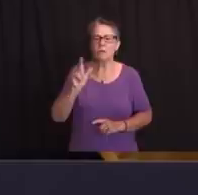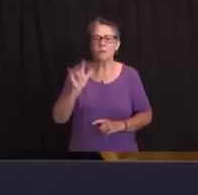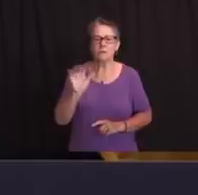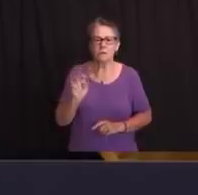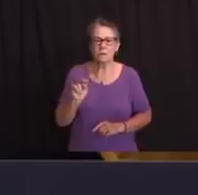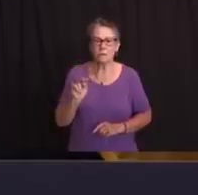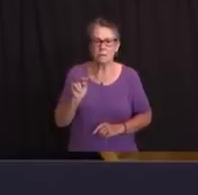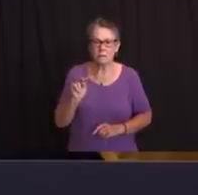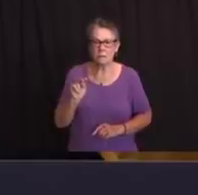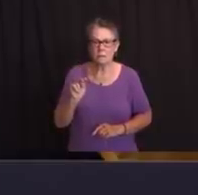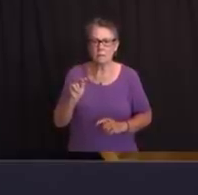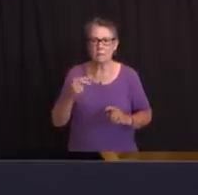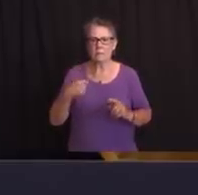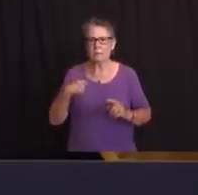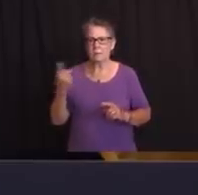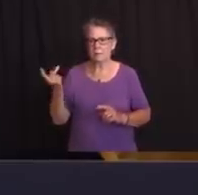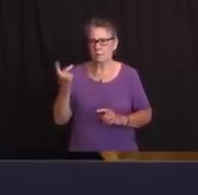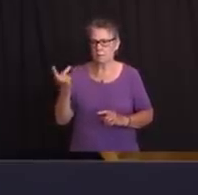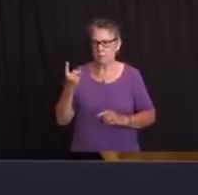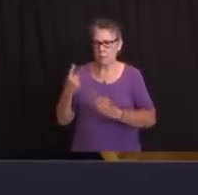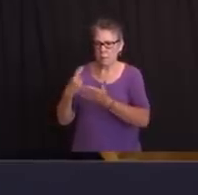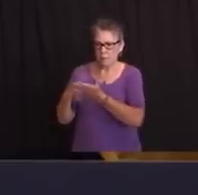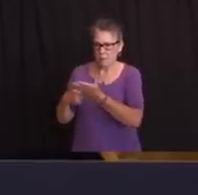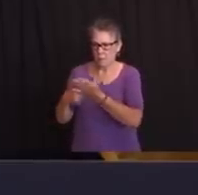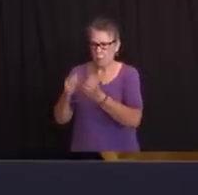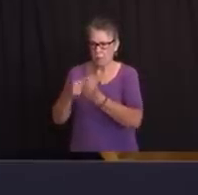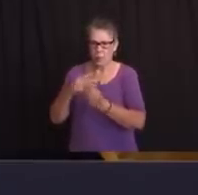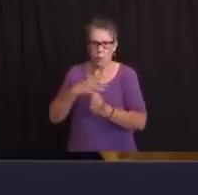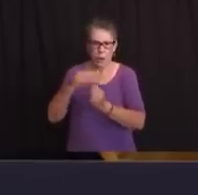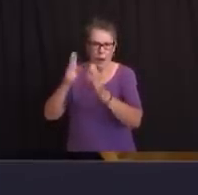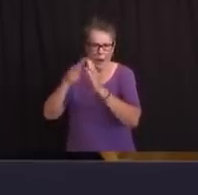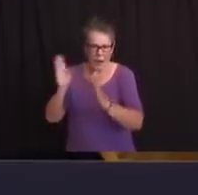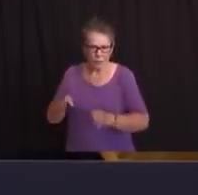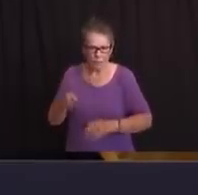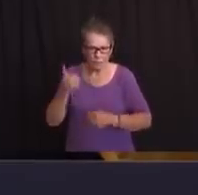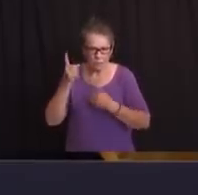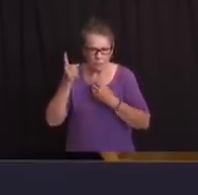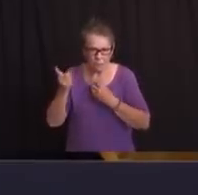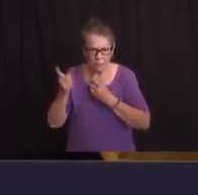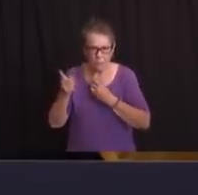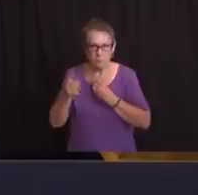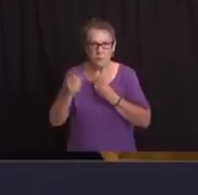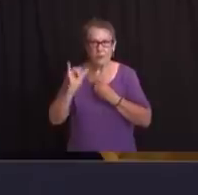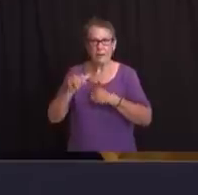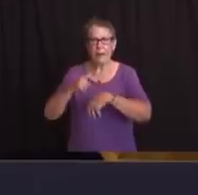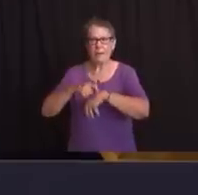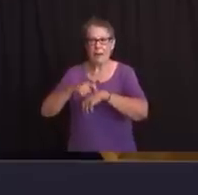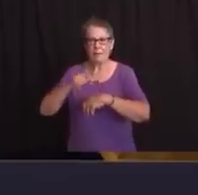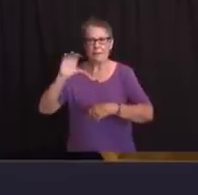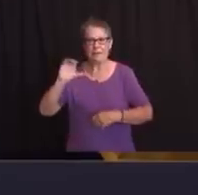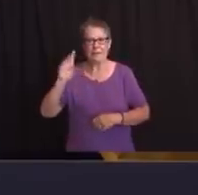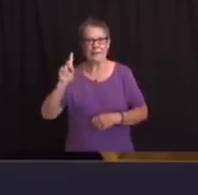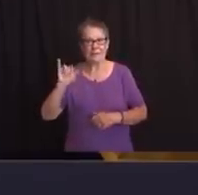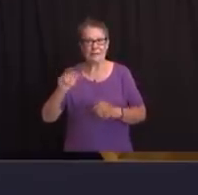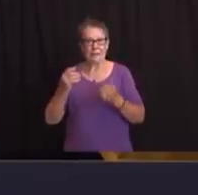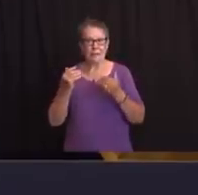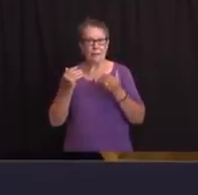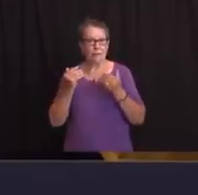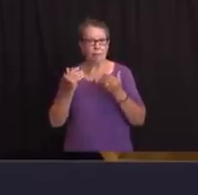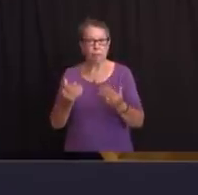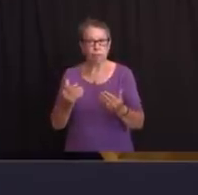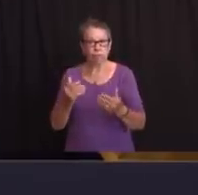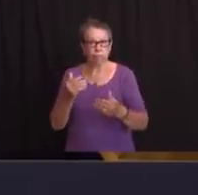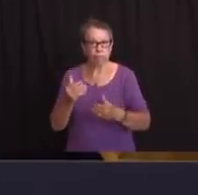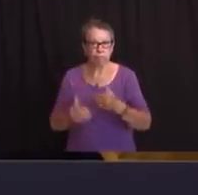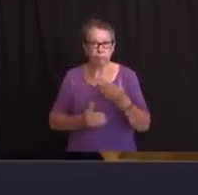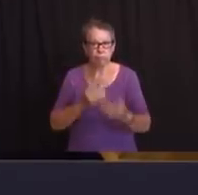House, but it was not, at that moment, the CDC had acted quite quickly. They did not have the